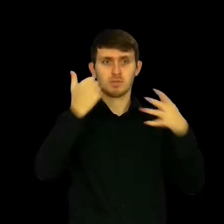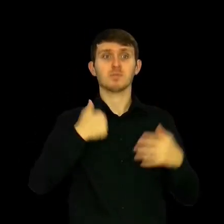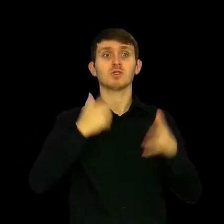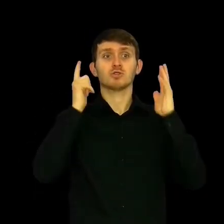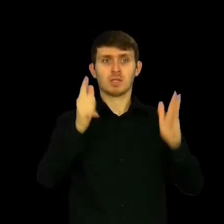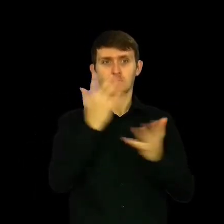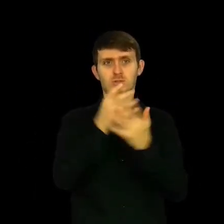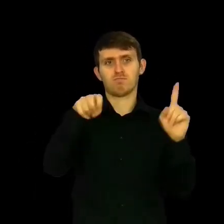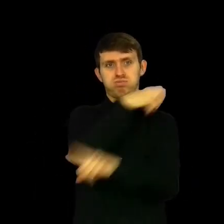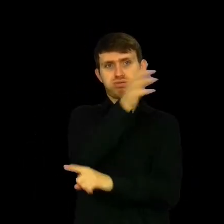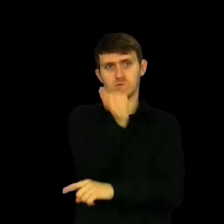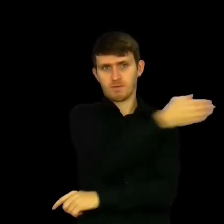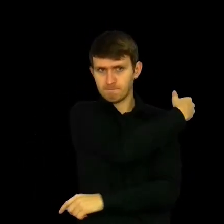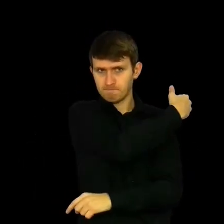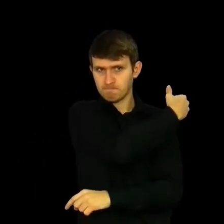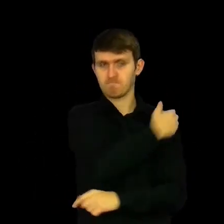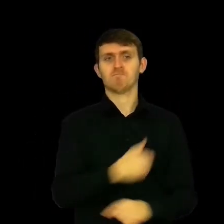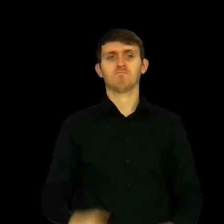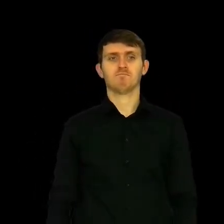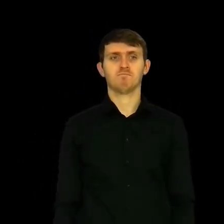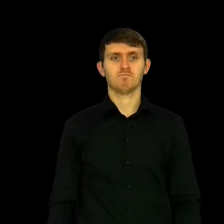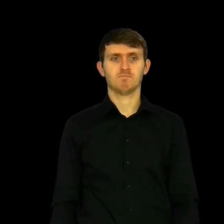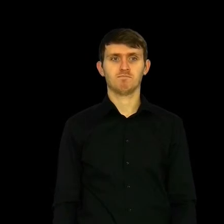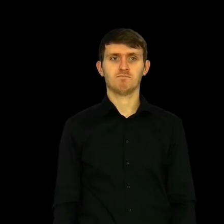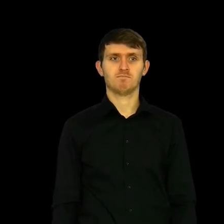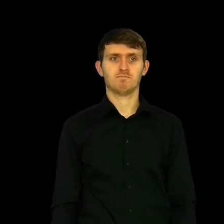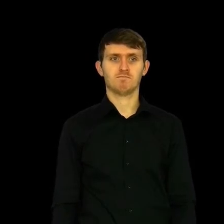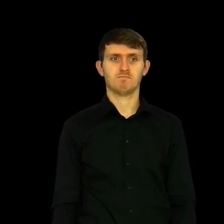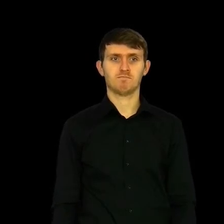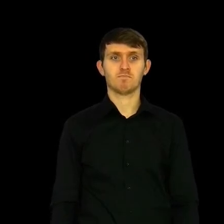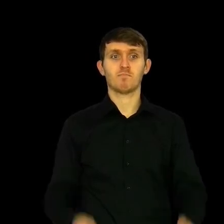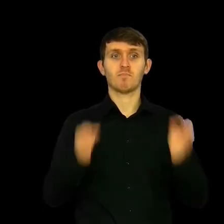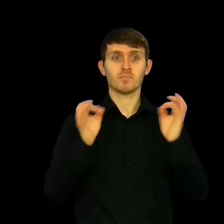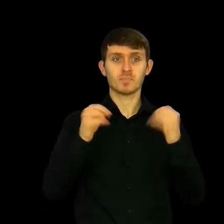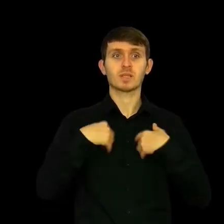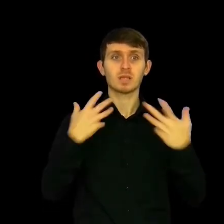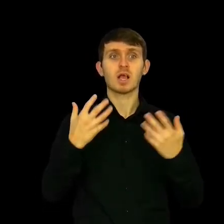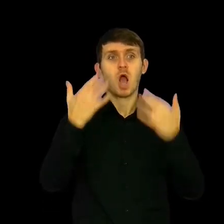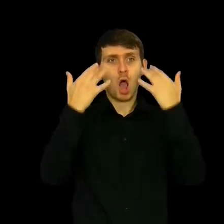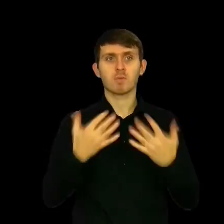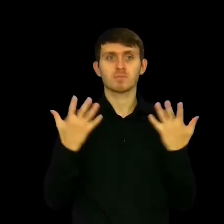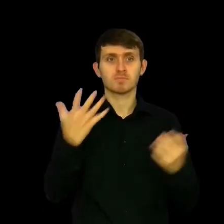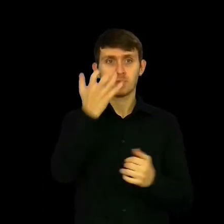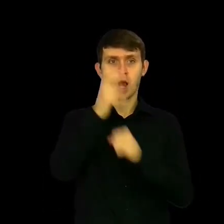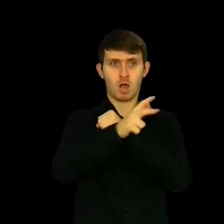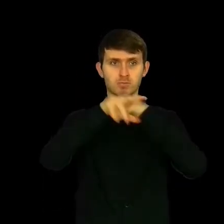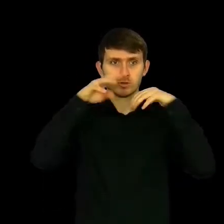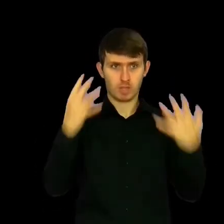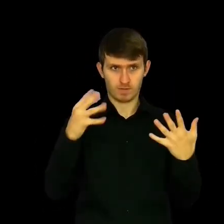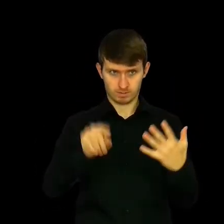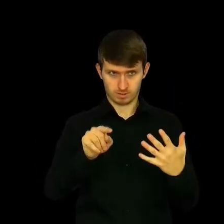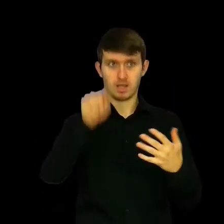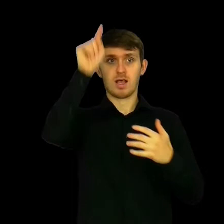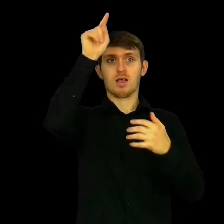I took the 7,000 out of the picture. I essentially subtracted it from both of these numbers. Now, if I want to do